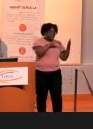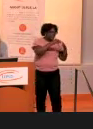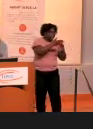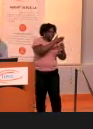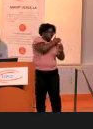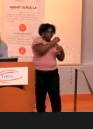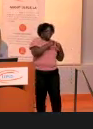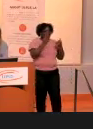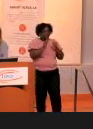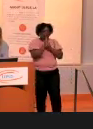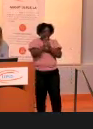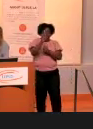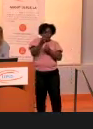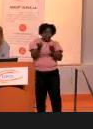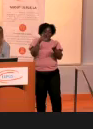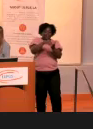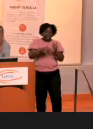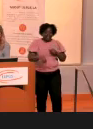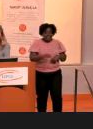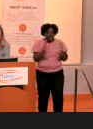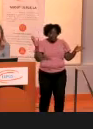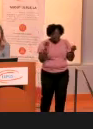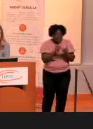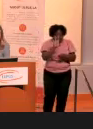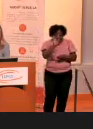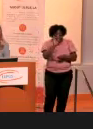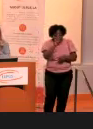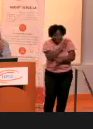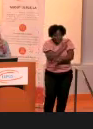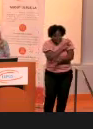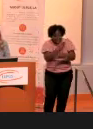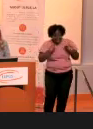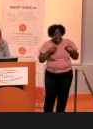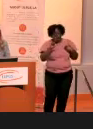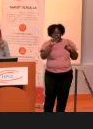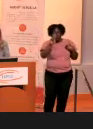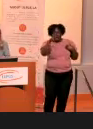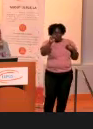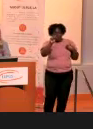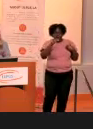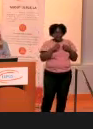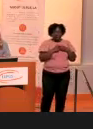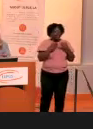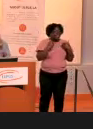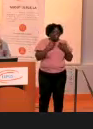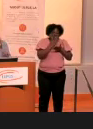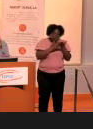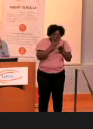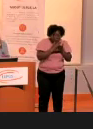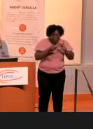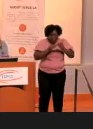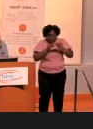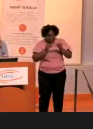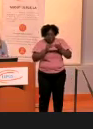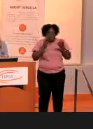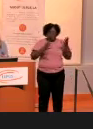years before that. This is 8 patients with lupus. So I think there's small numbers. It's not randomized. Take